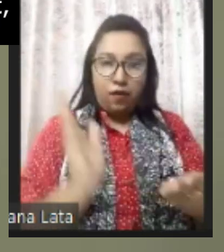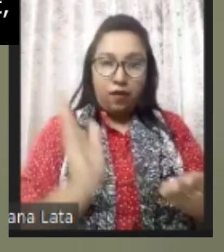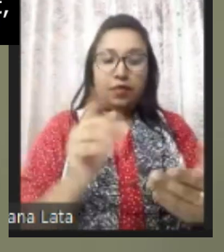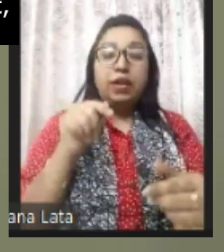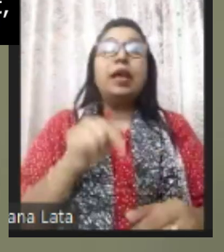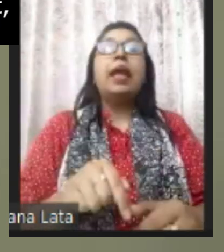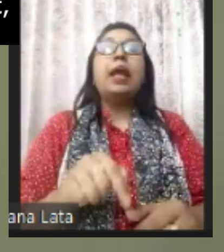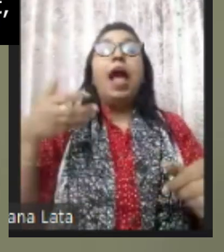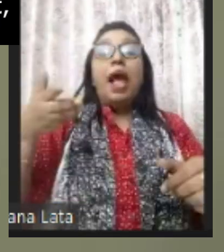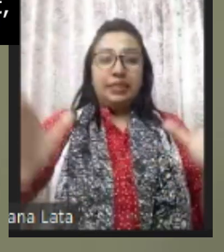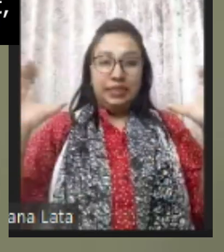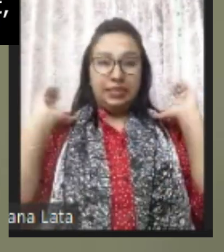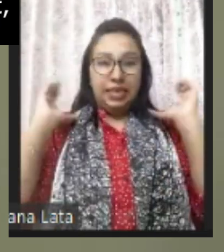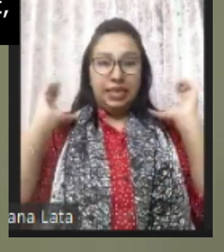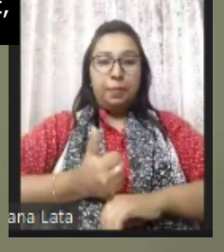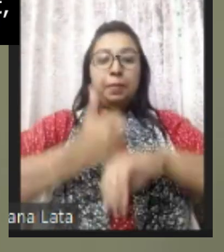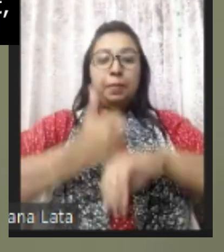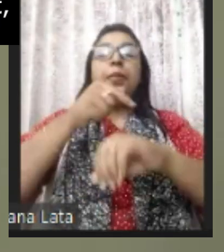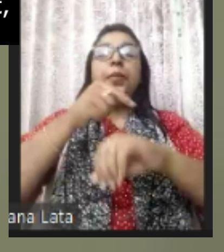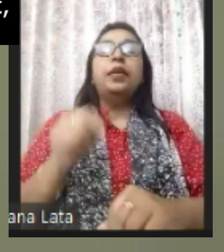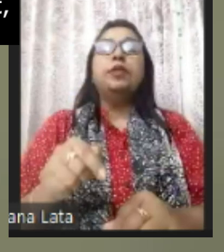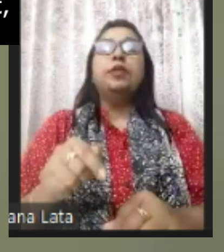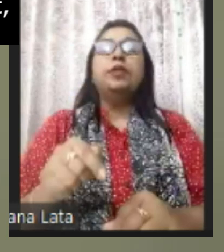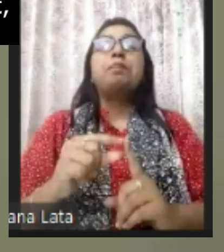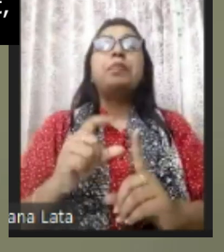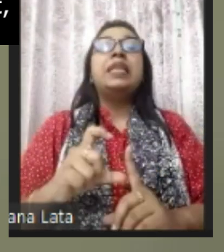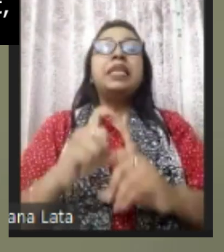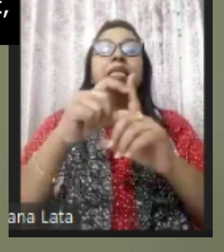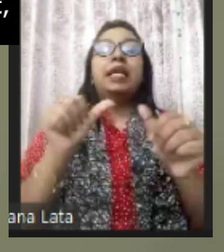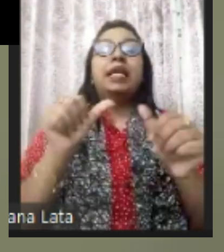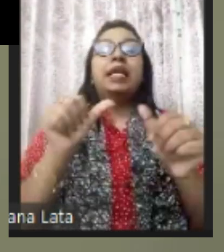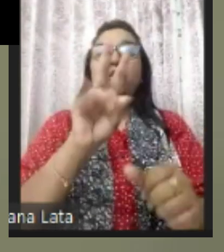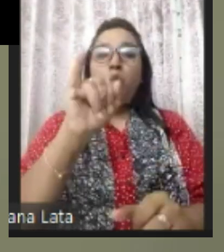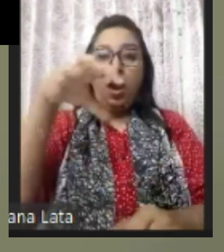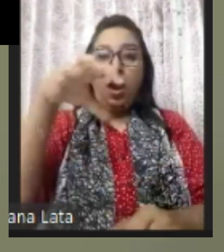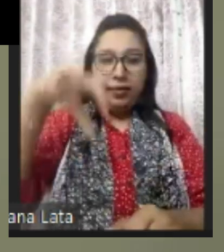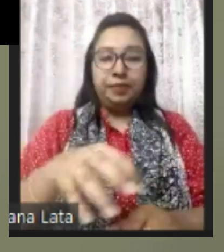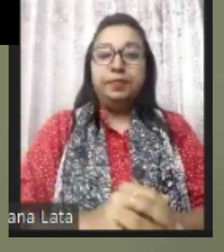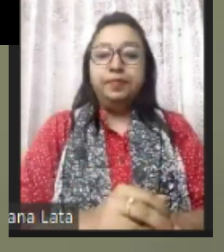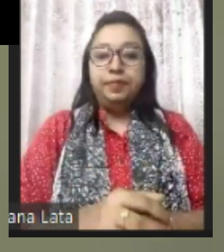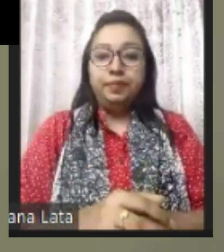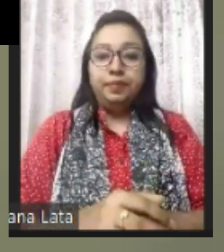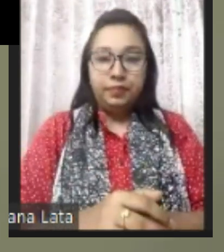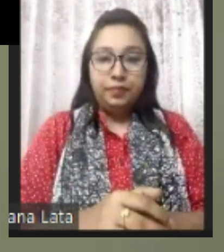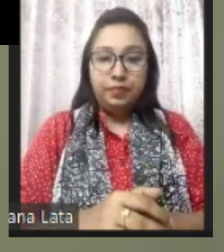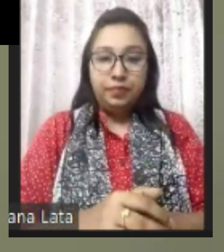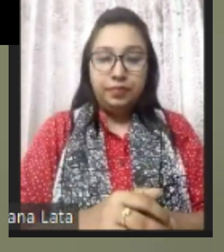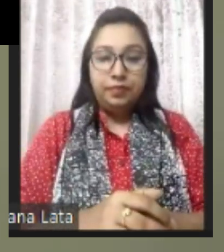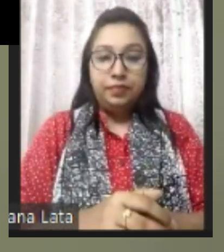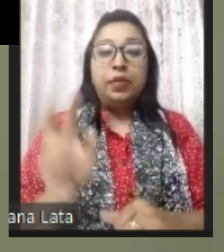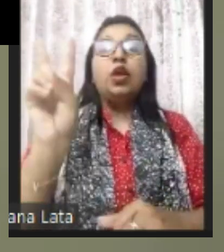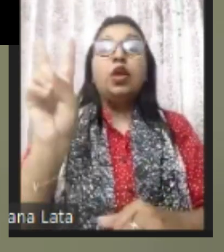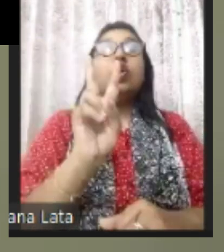of A2I. We have 2 keynote speakers, Ms. Gunela Asbrink, Chair